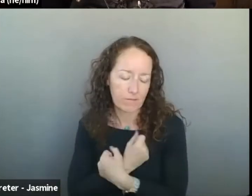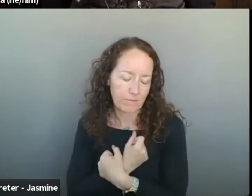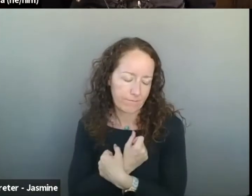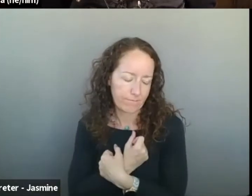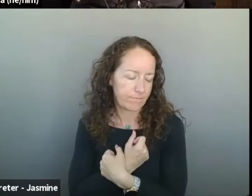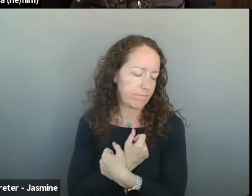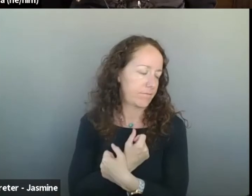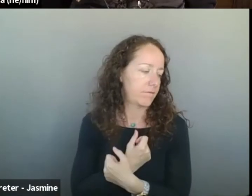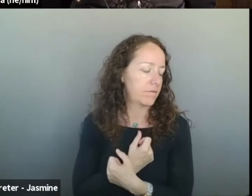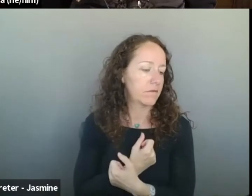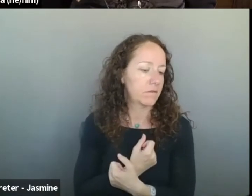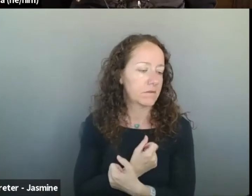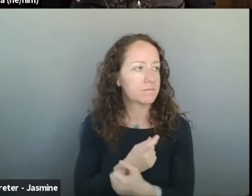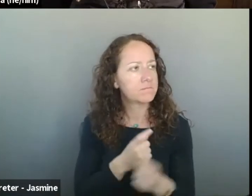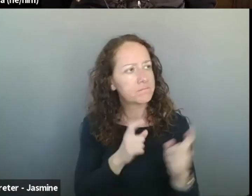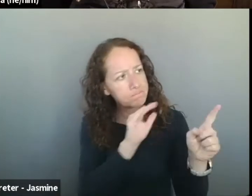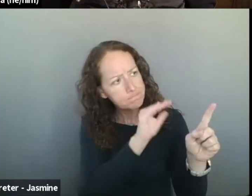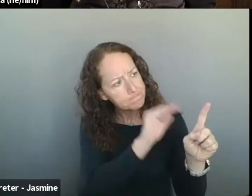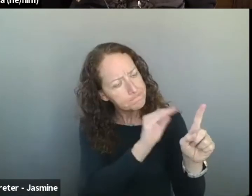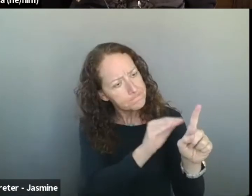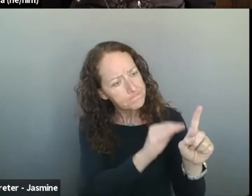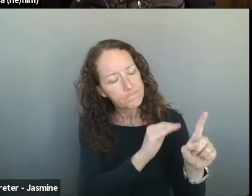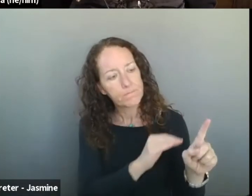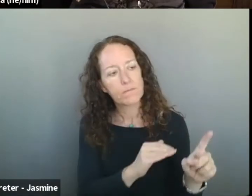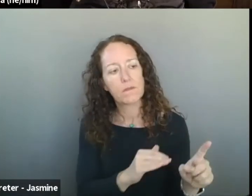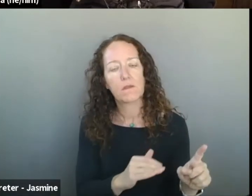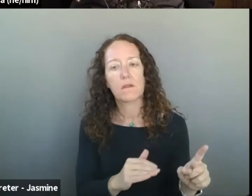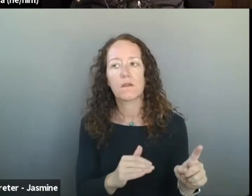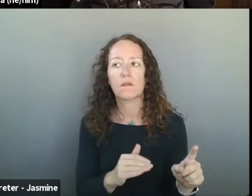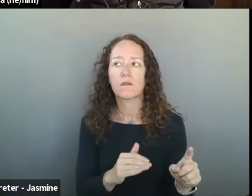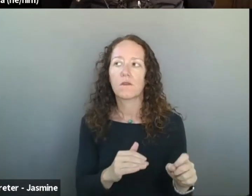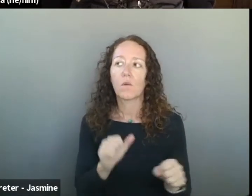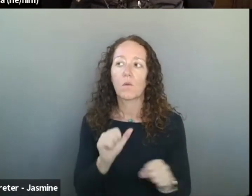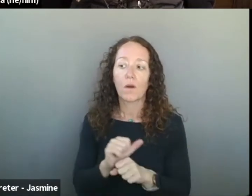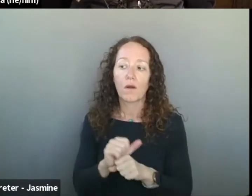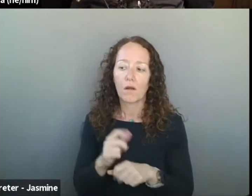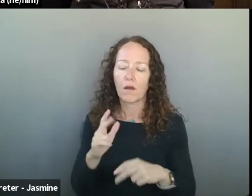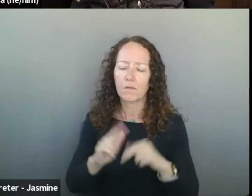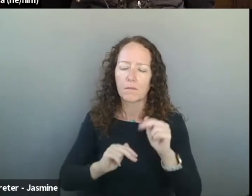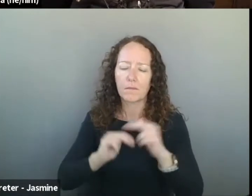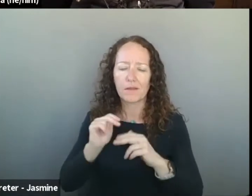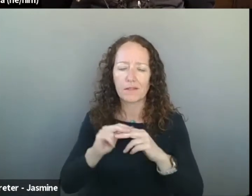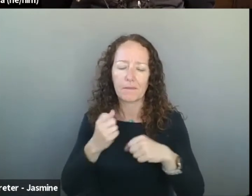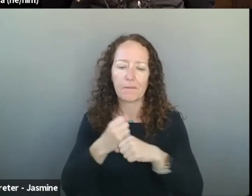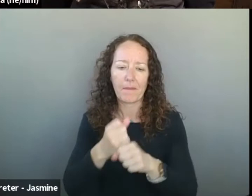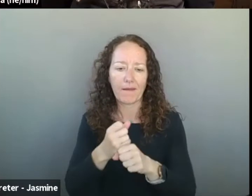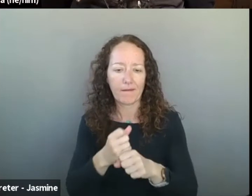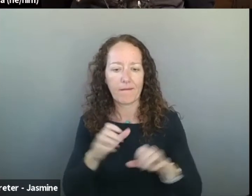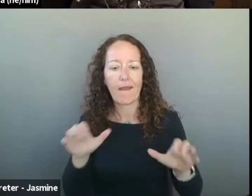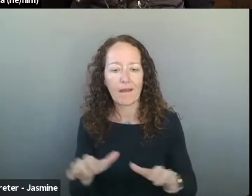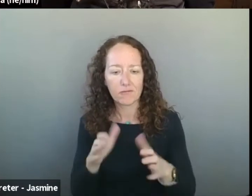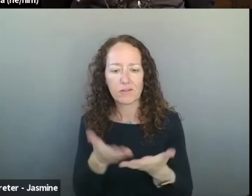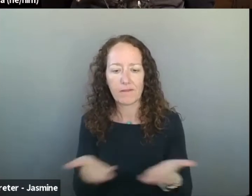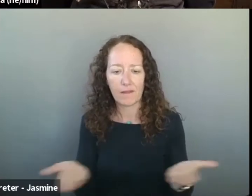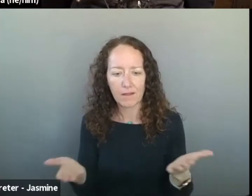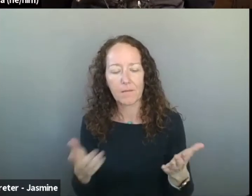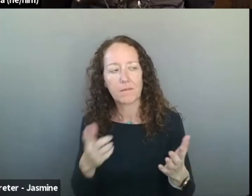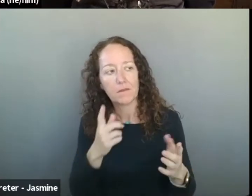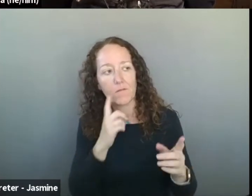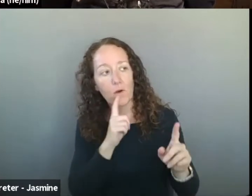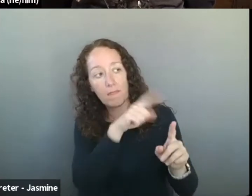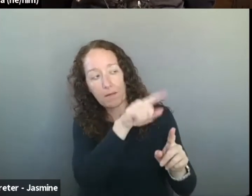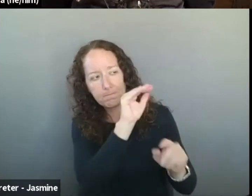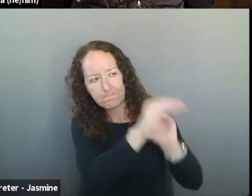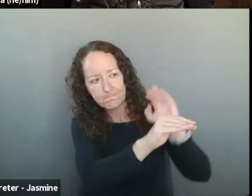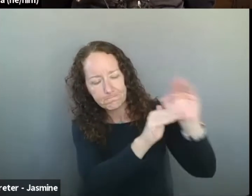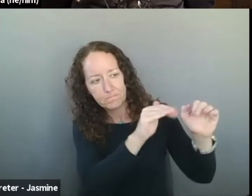working on some real actionable items around holding those funders accountable. That's